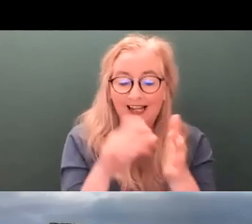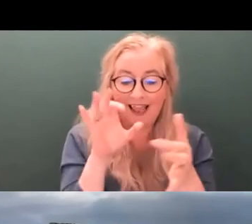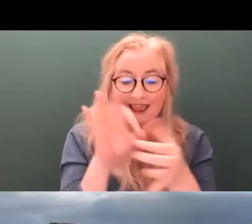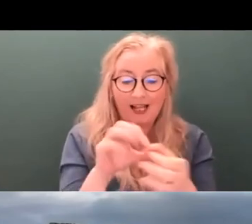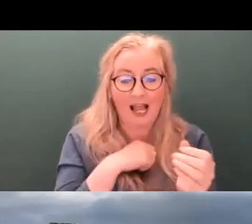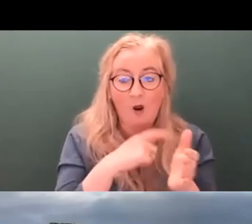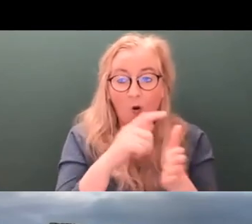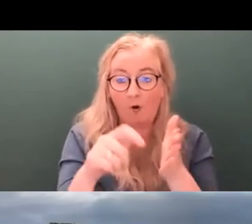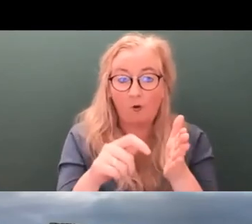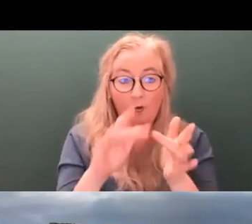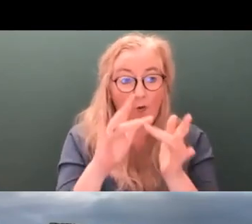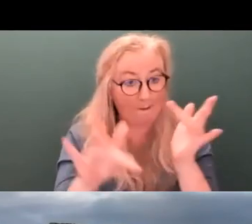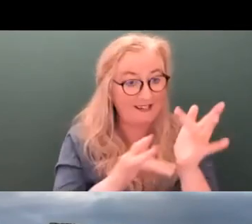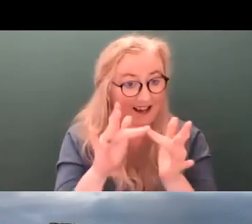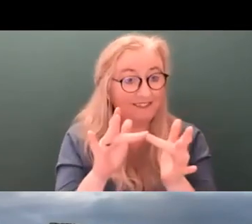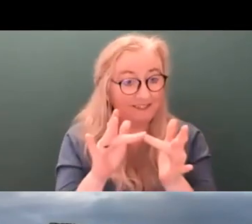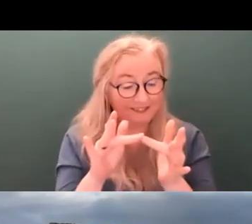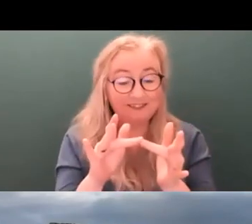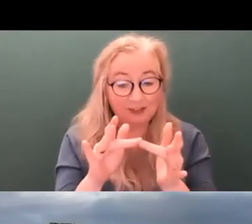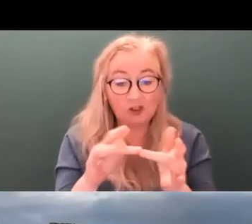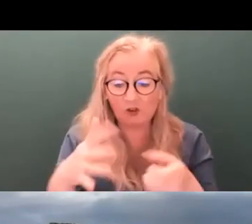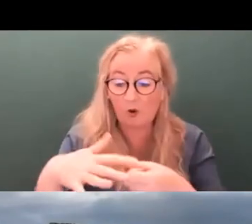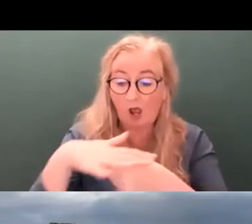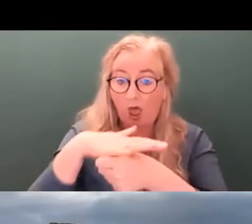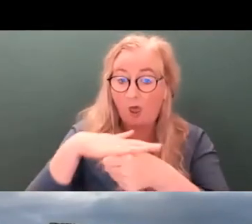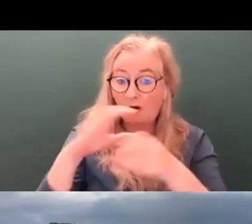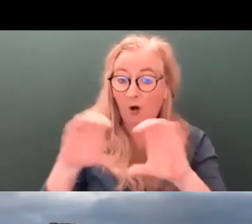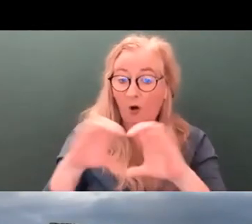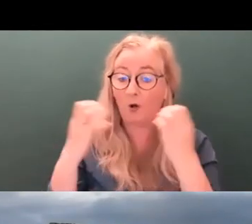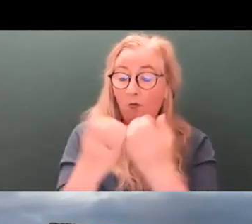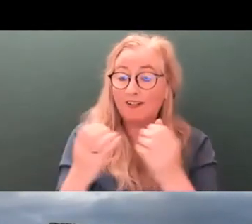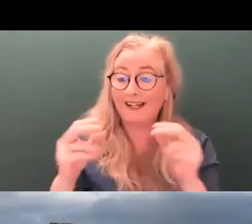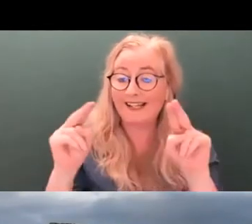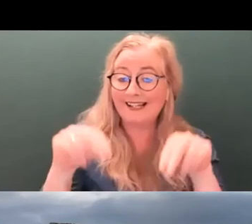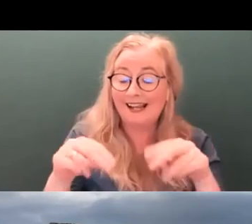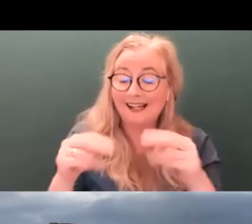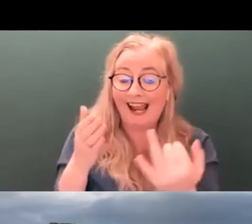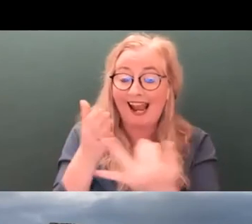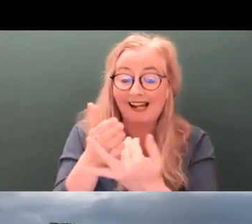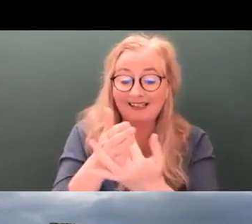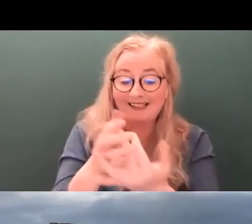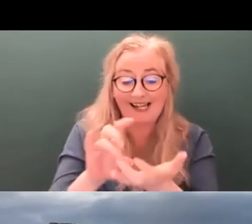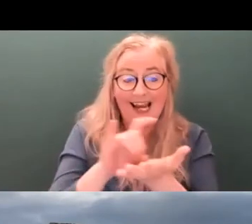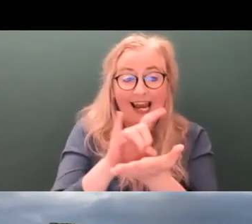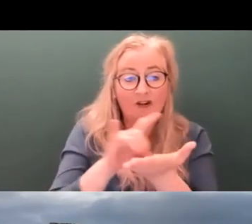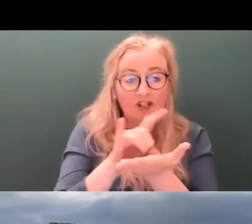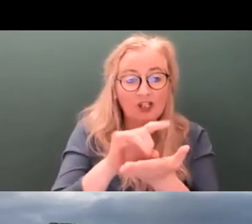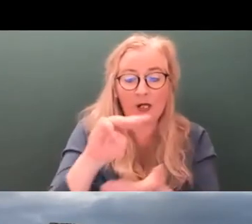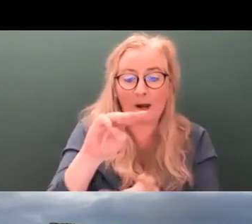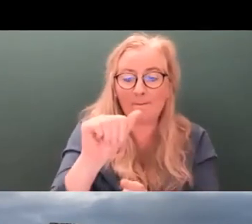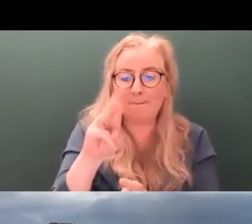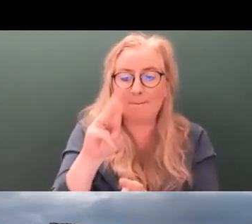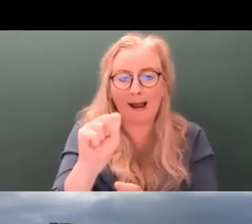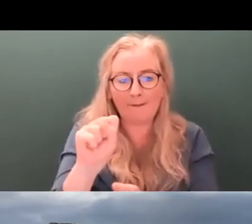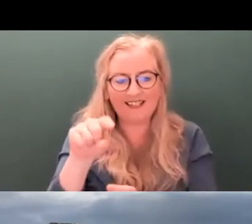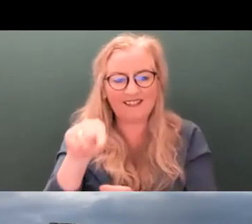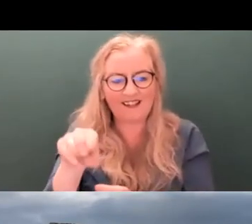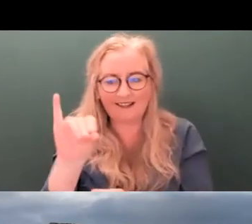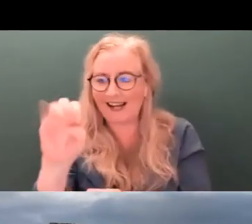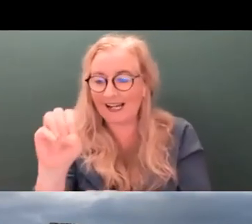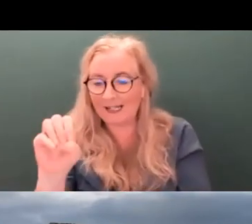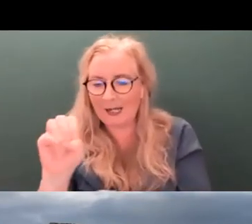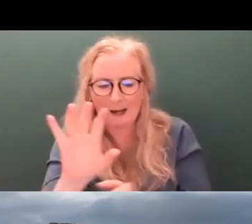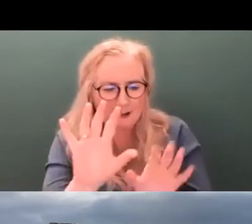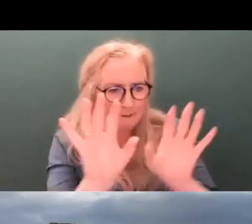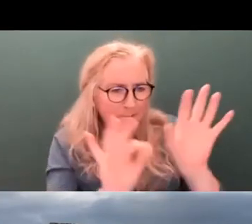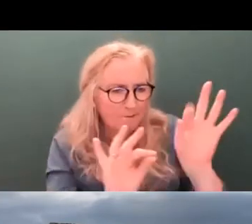So maybe a local community could access their heritage maps that IE and pick out some of the,